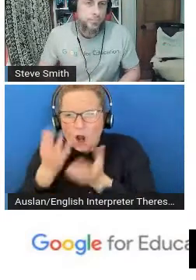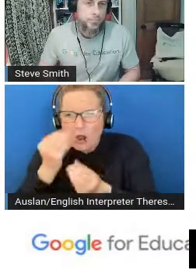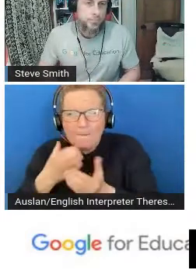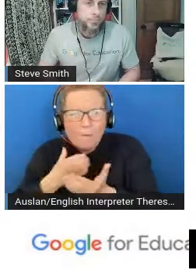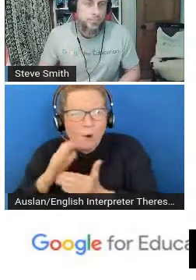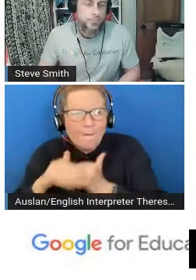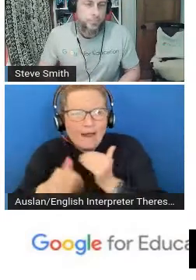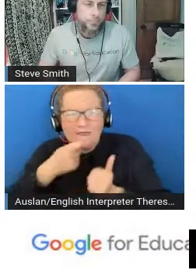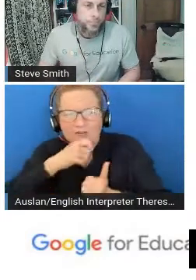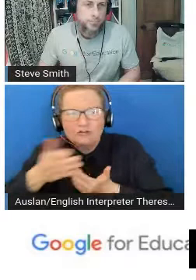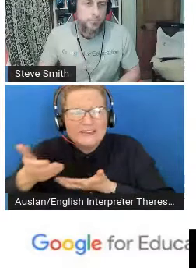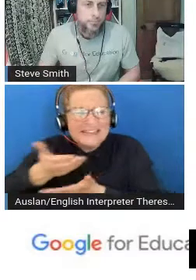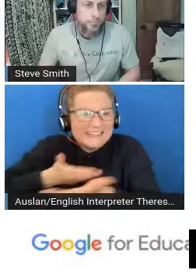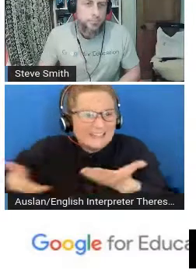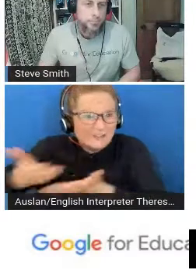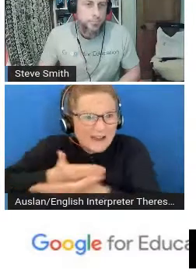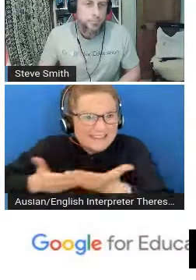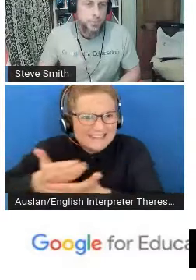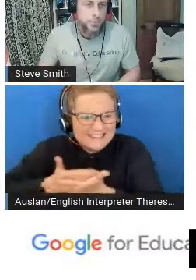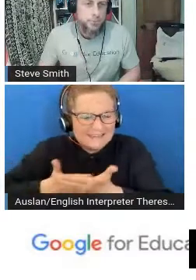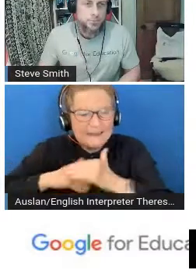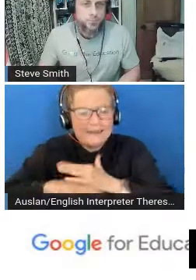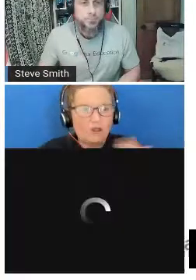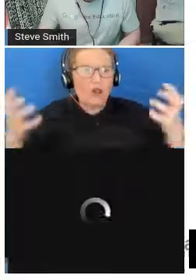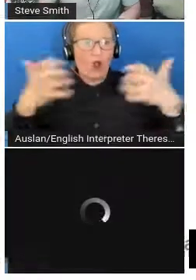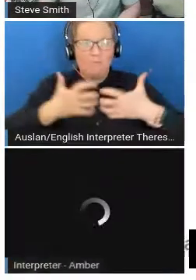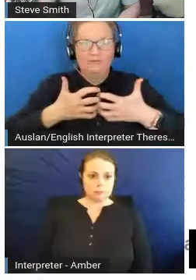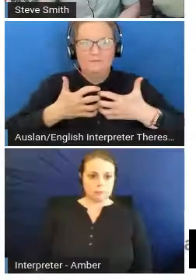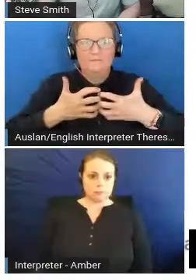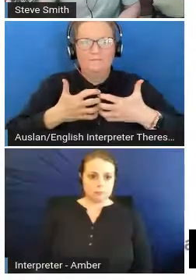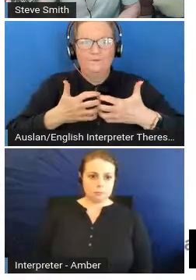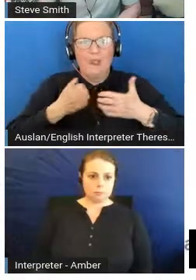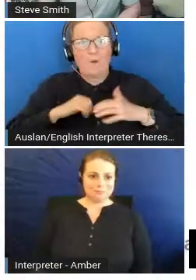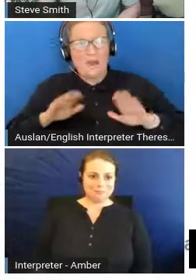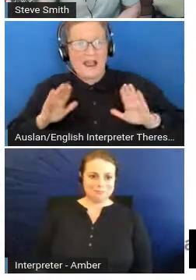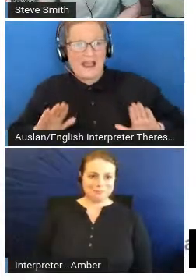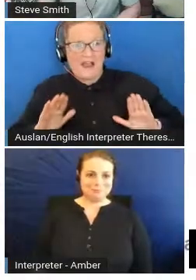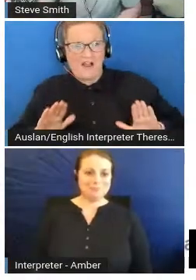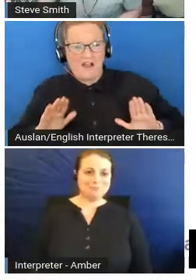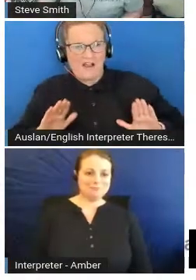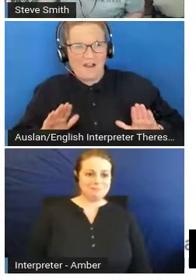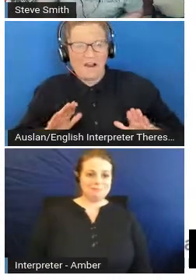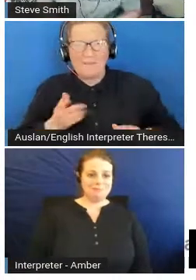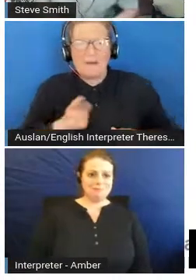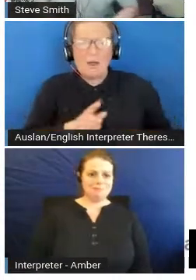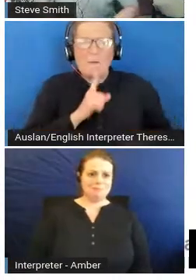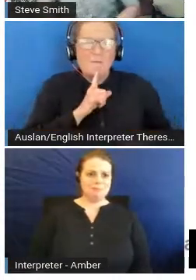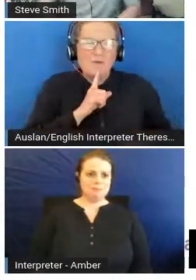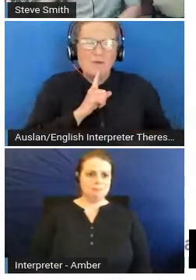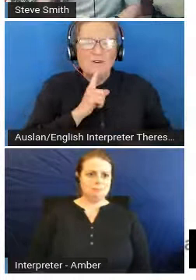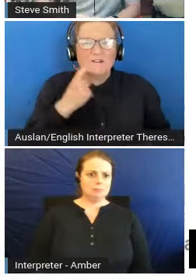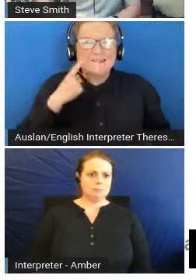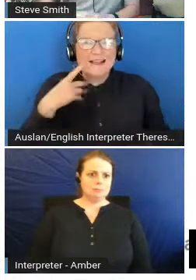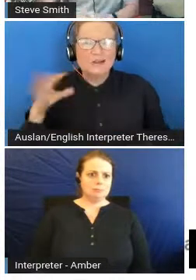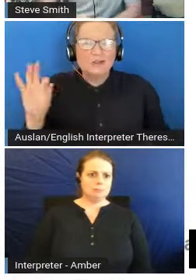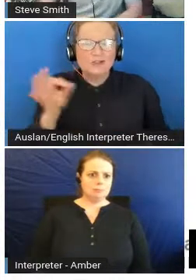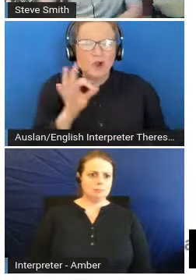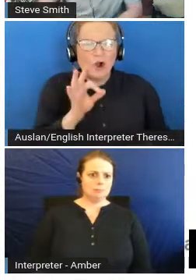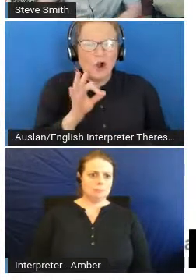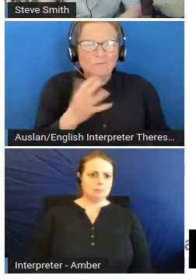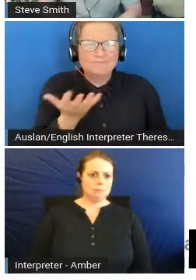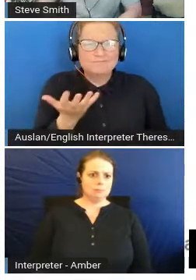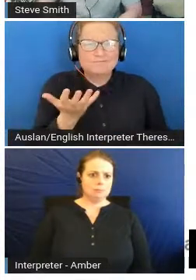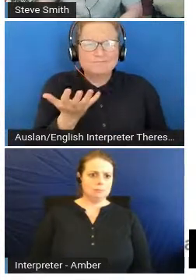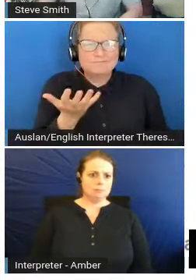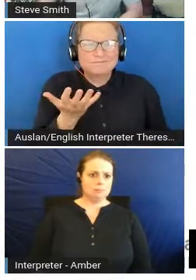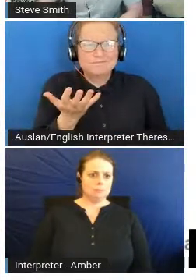a hybrid environment. So I'm going to hang in here, and I might mute in case the dog starts, but I'm going to hang out with you for a little while, and you're going to